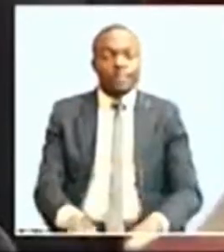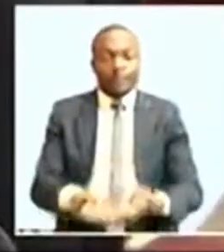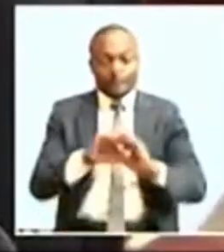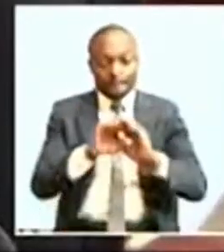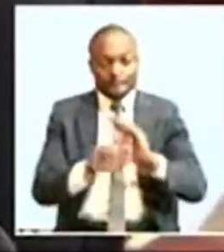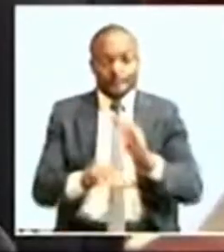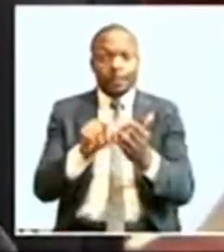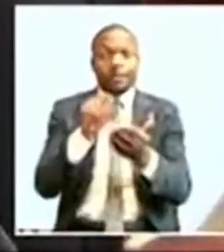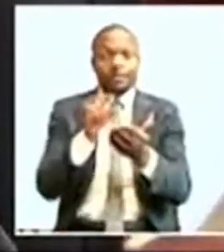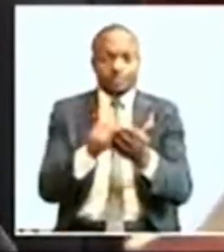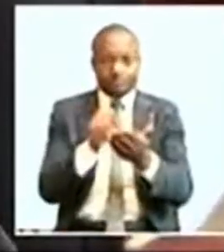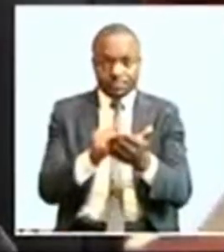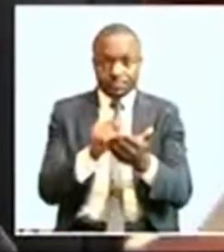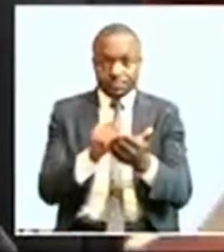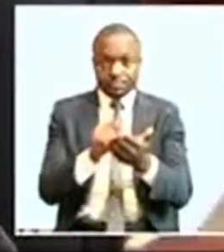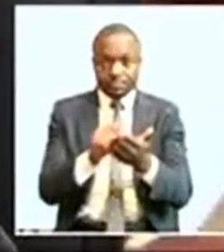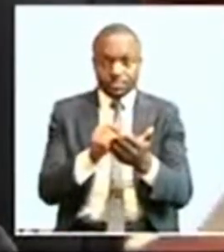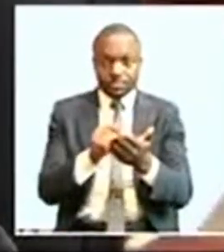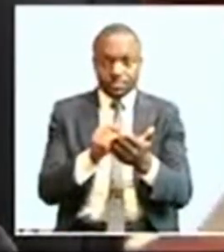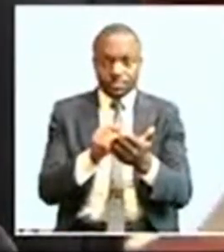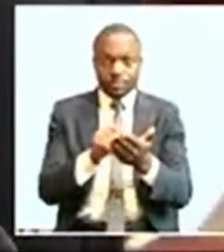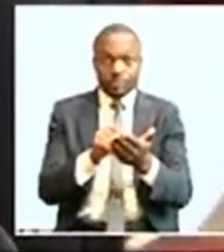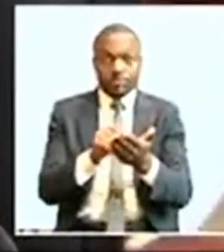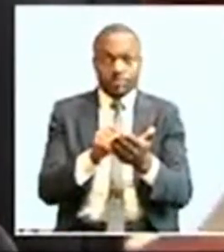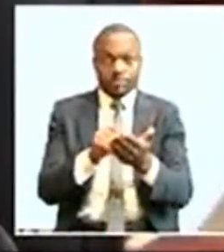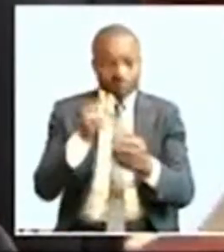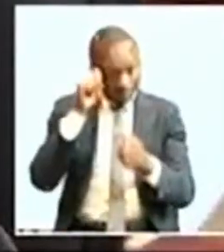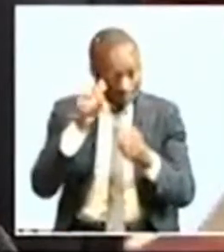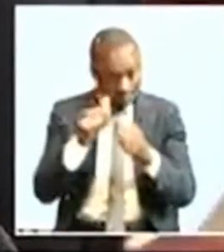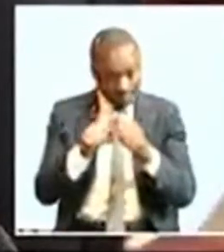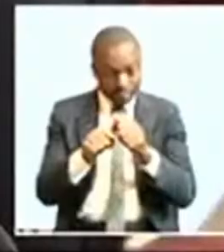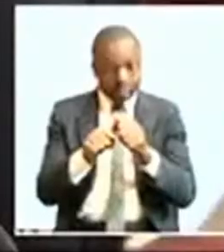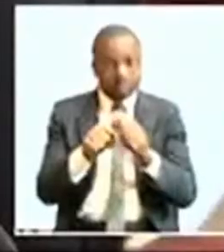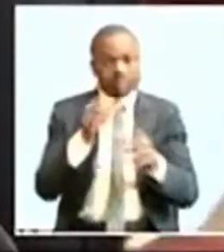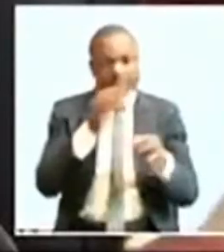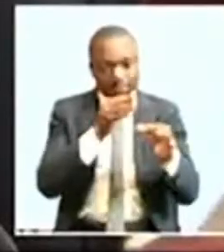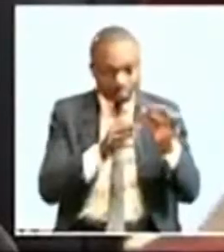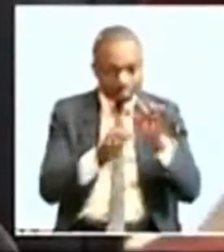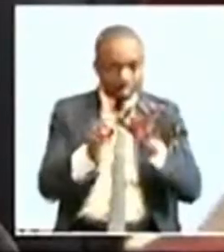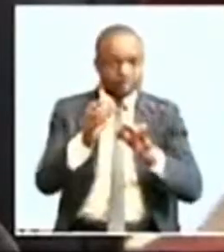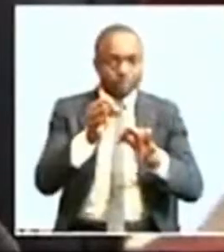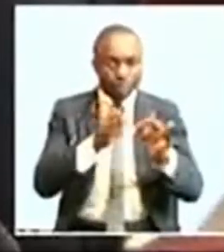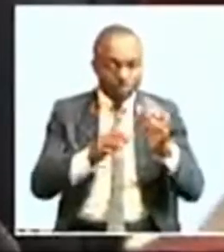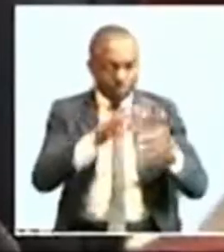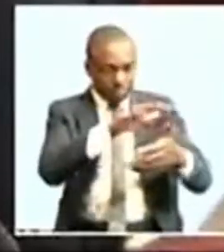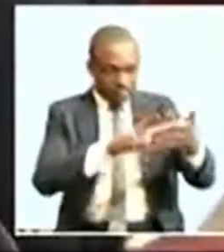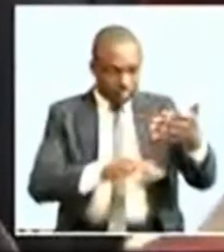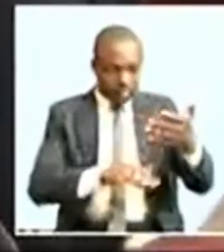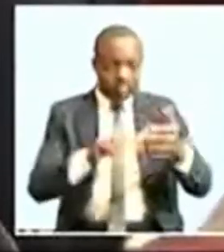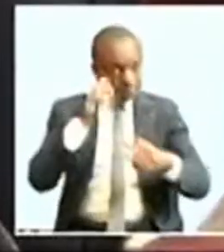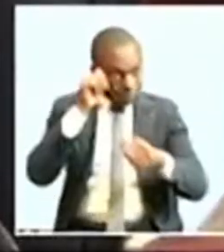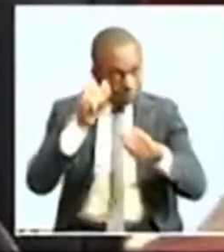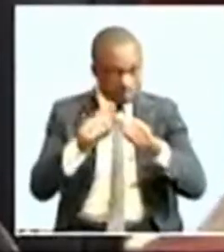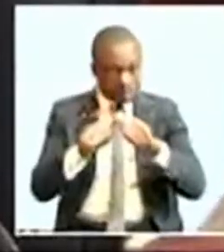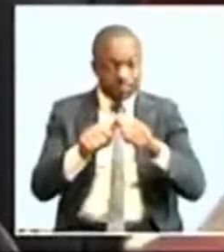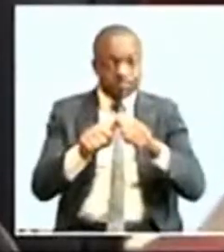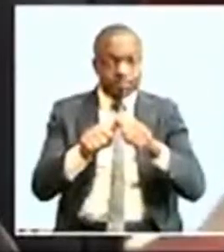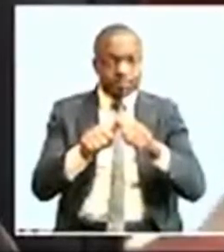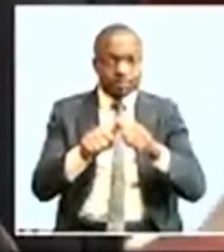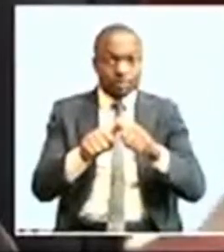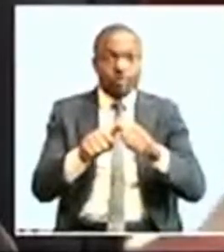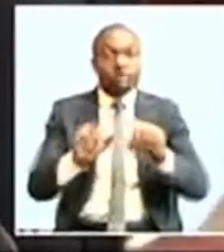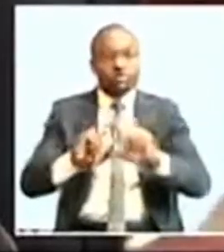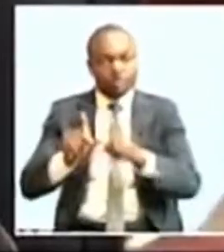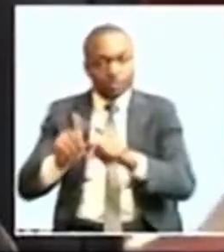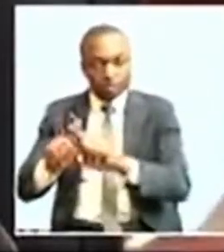this memorandum, PMRC has done an analysis, and I'll just run you through the summary. The agreement establishes